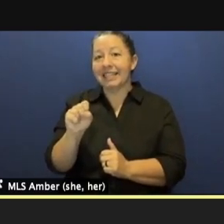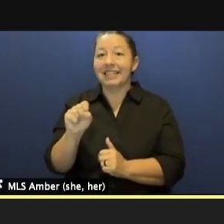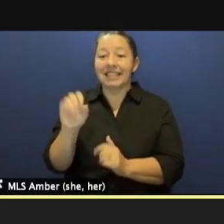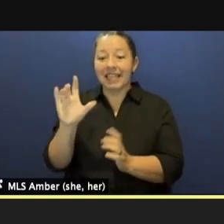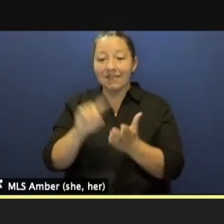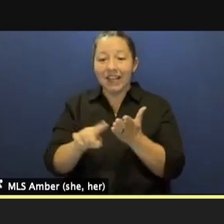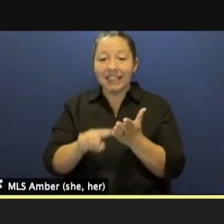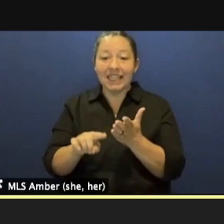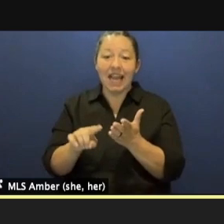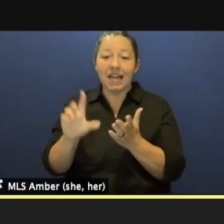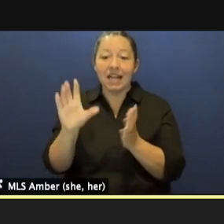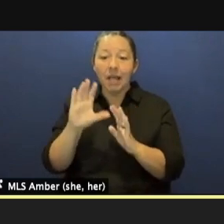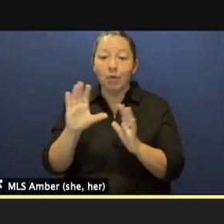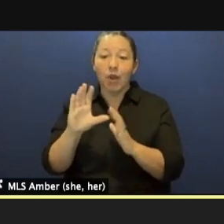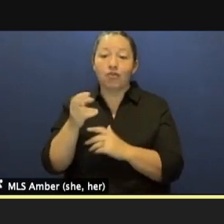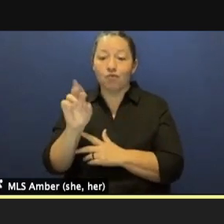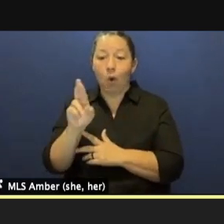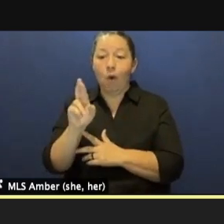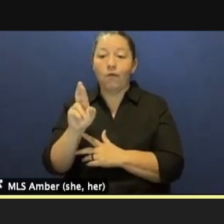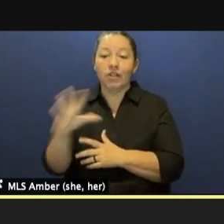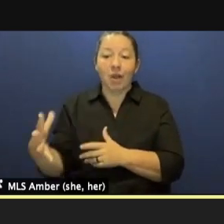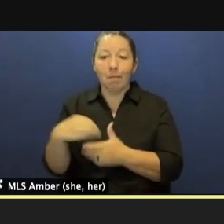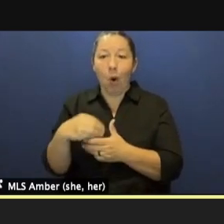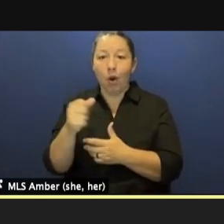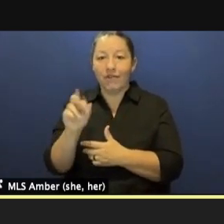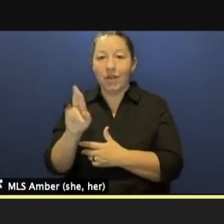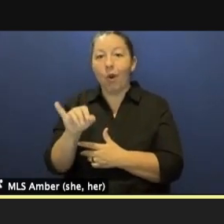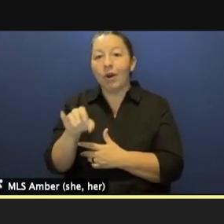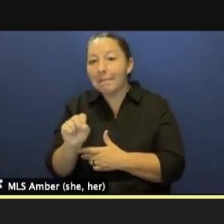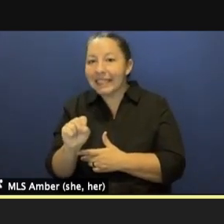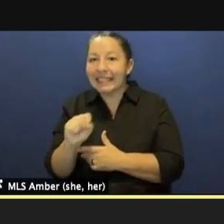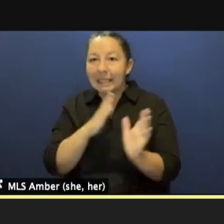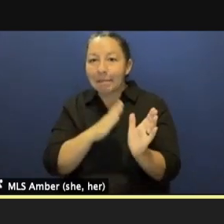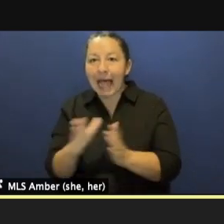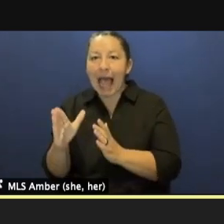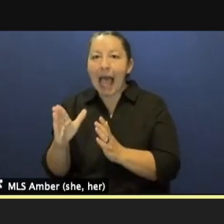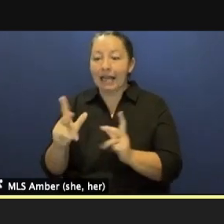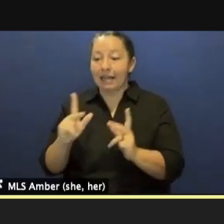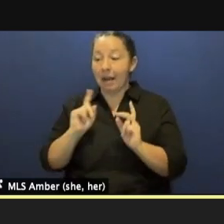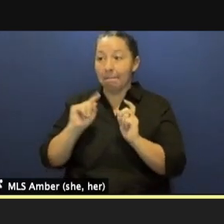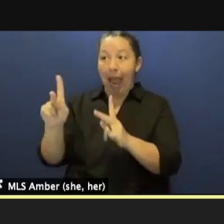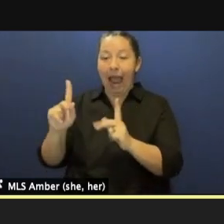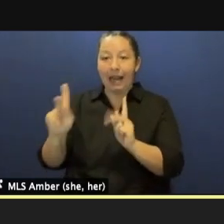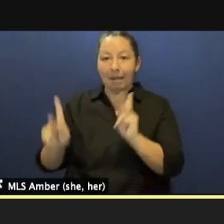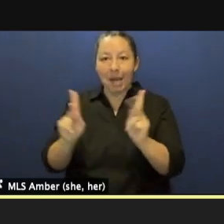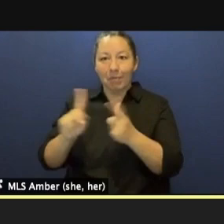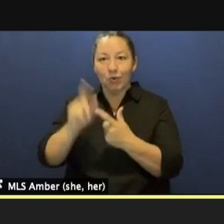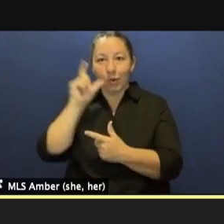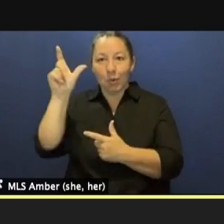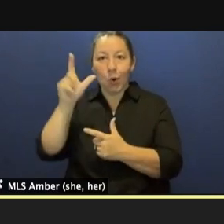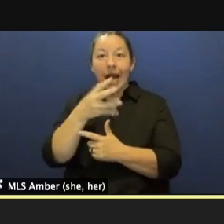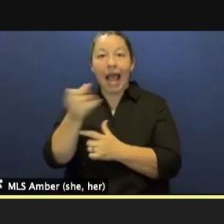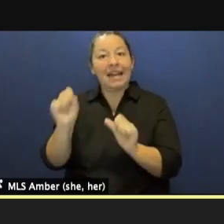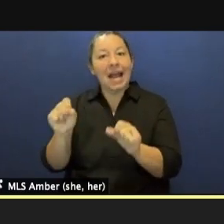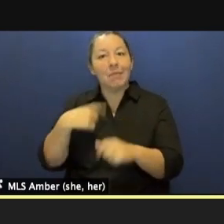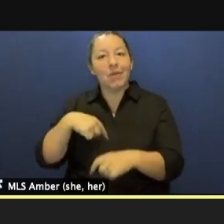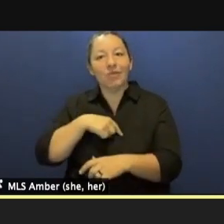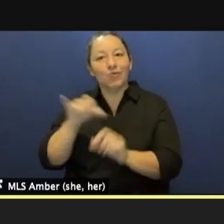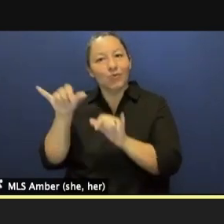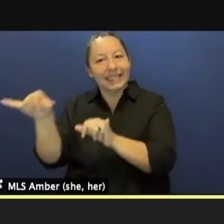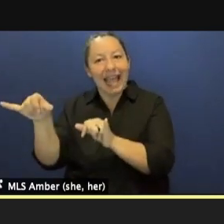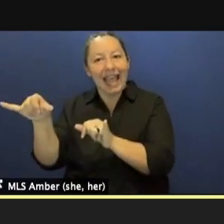overall Artemis plan to return humans to the moon and to enable them to stay. Of course, you don't need Viper to be able to get